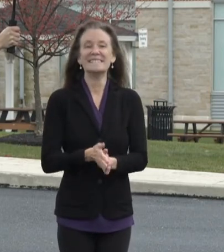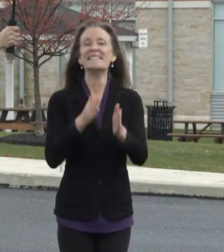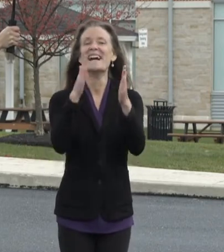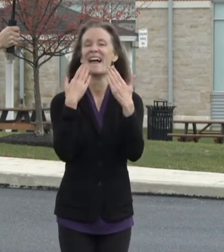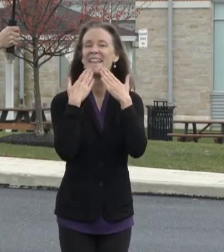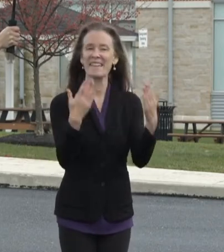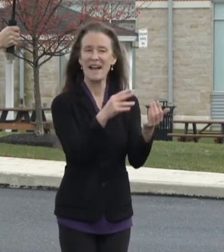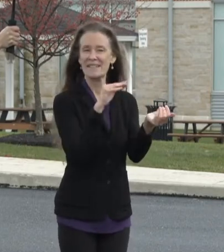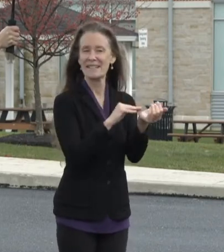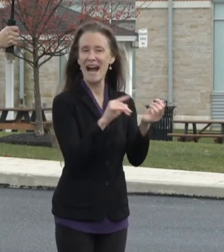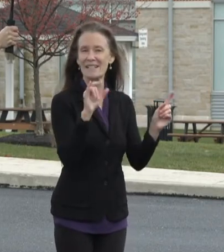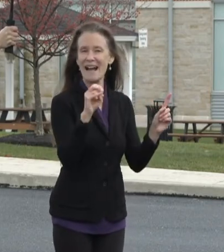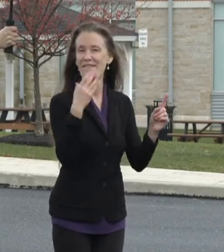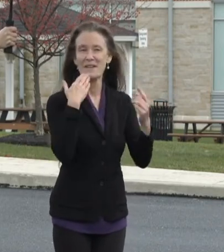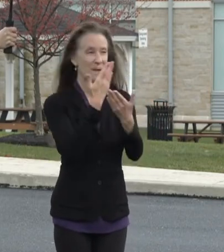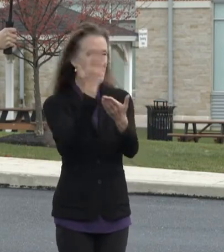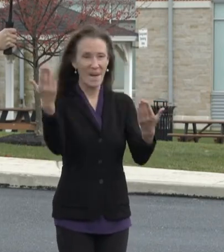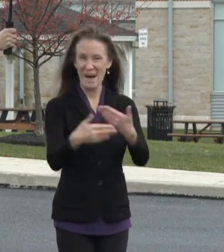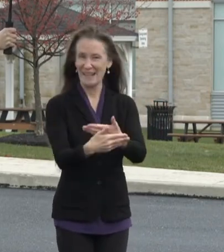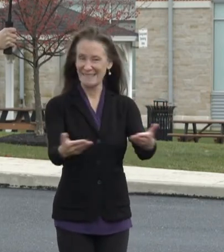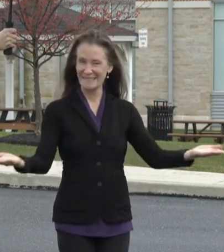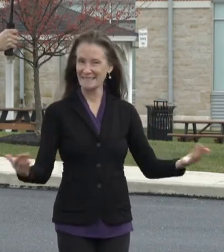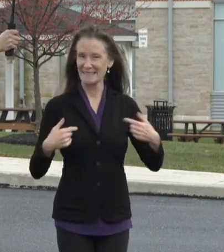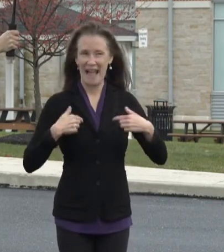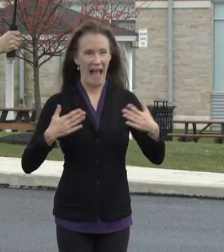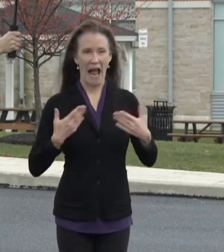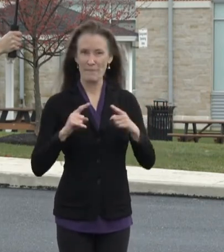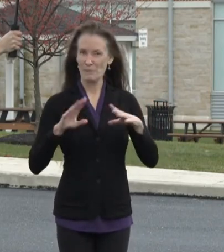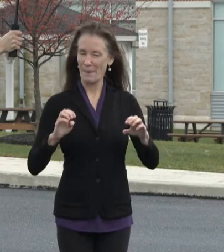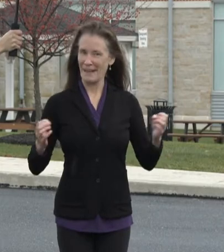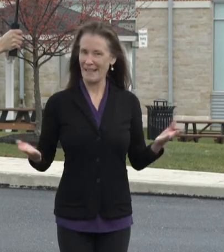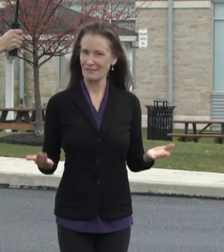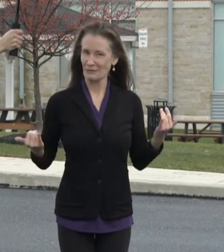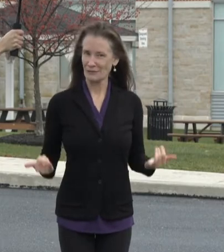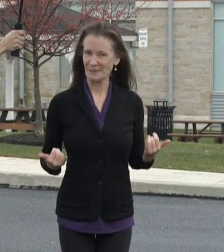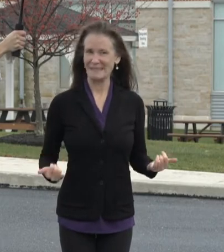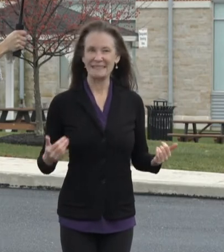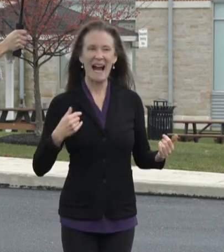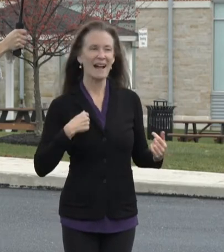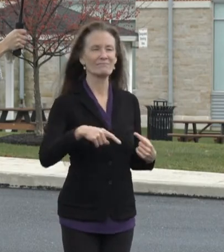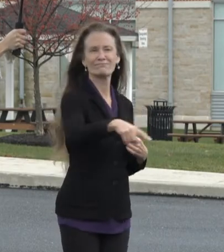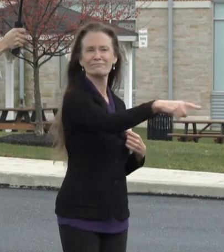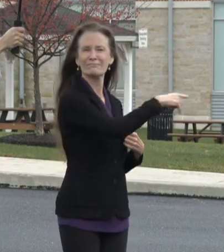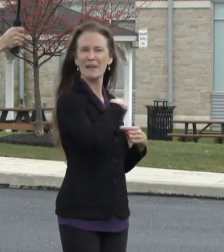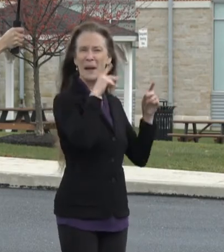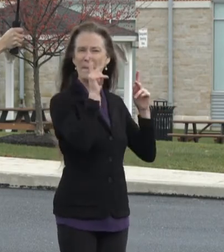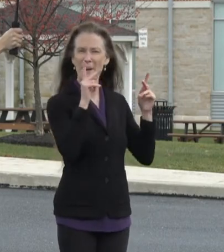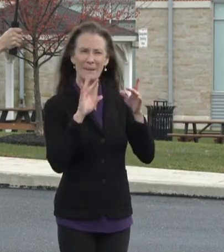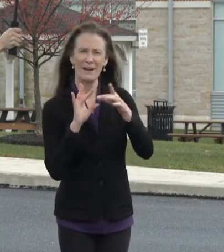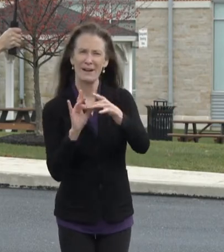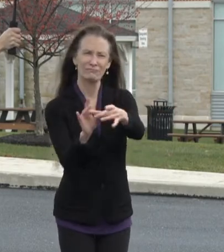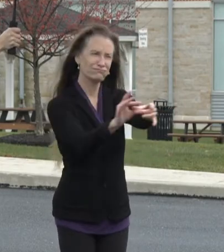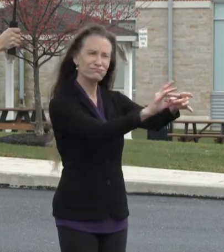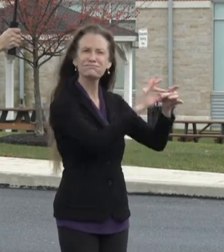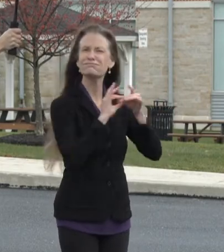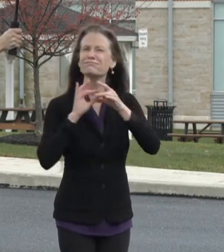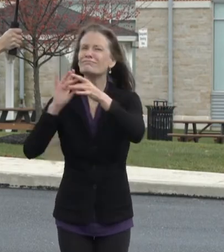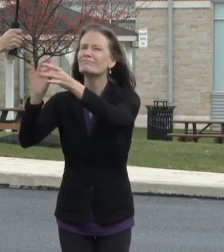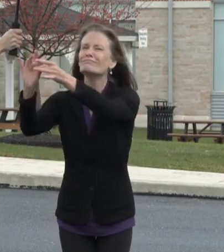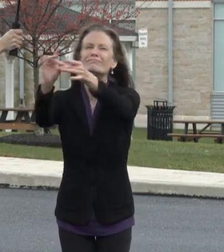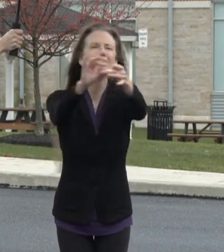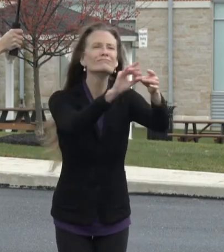morning to everyone. I'm pleased to be here today with my fellow colleagues from the other state agencies and Congresswoman